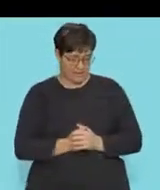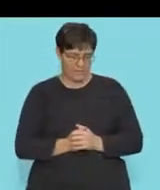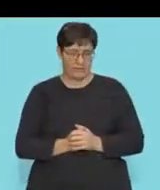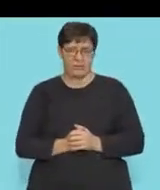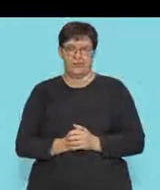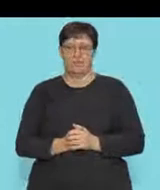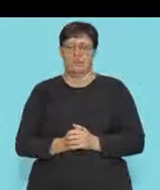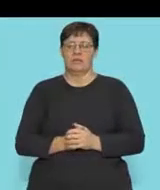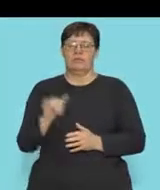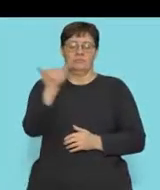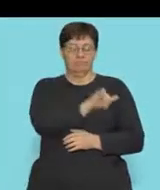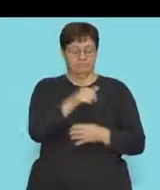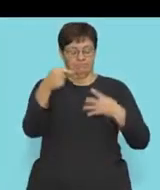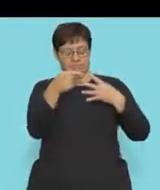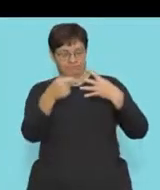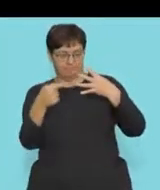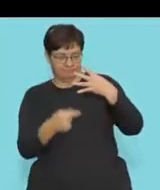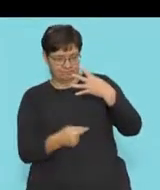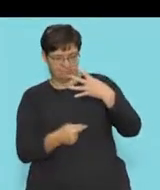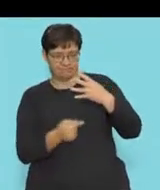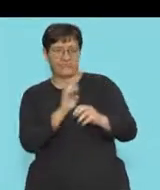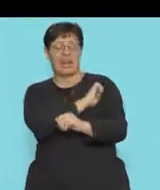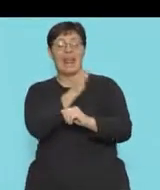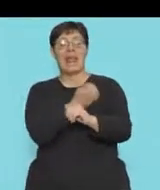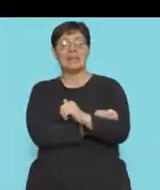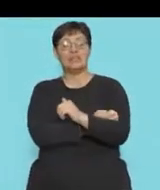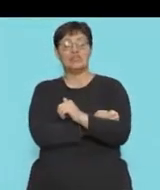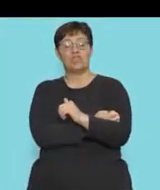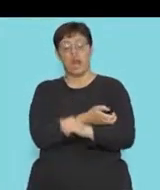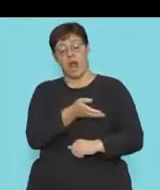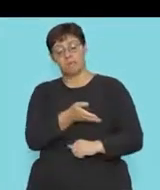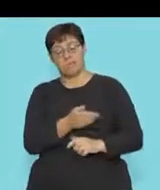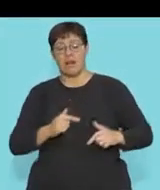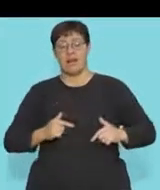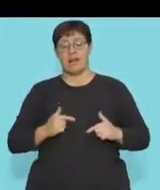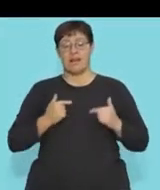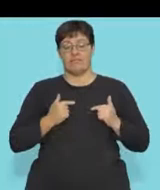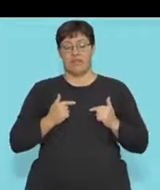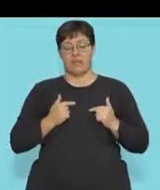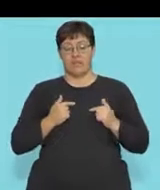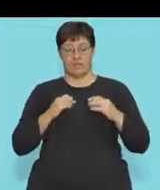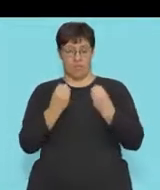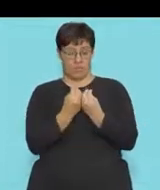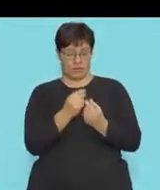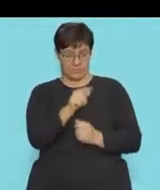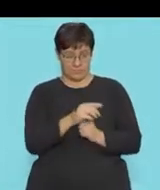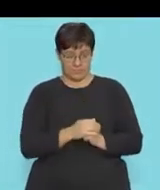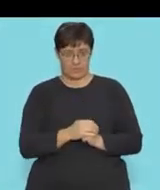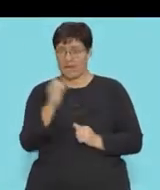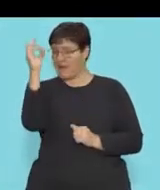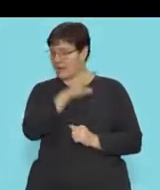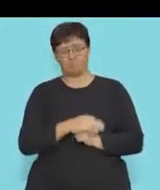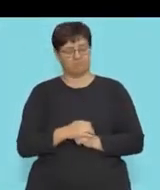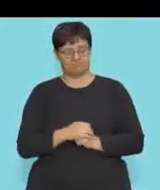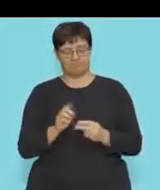we attempt. Which of the following is an energy carrier in living organisms? Is it light? That's not